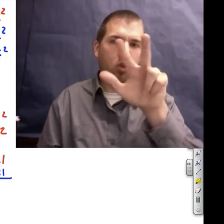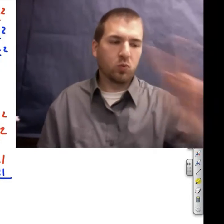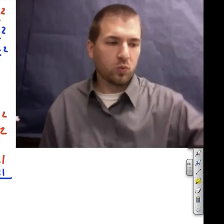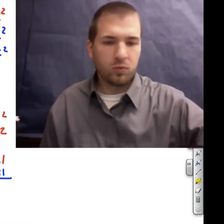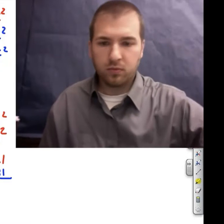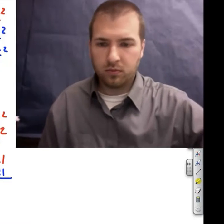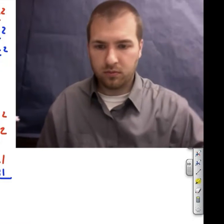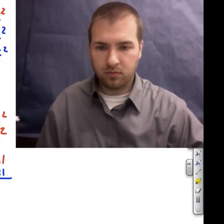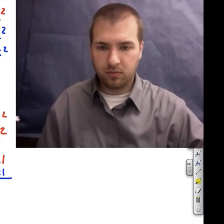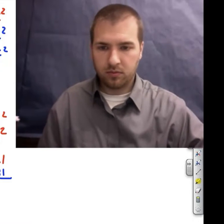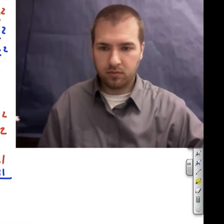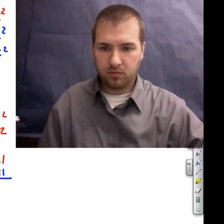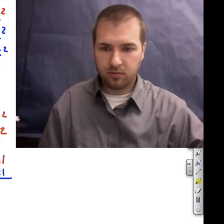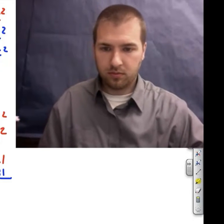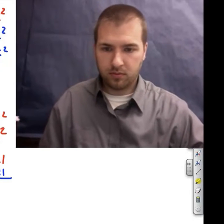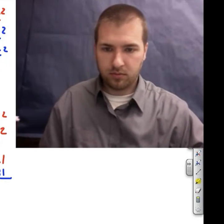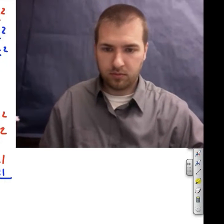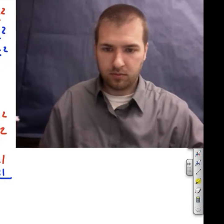So it's going to be 6.3.